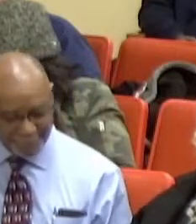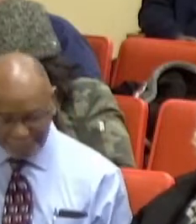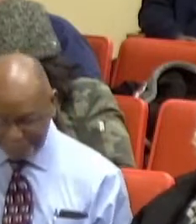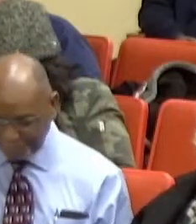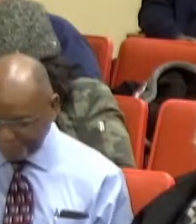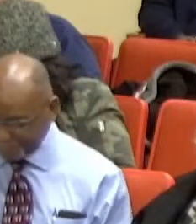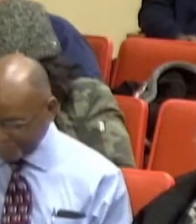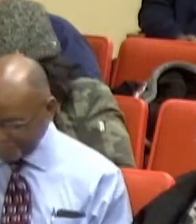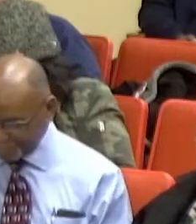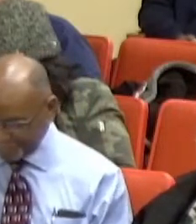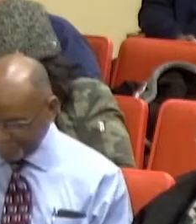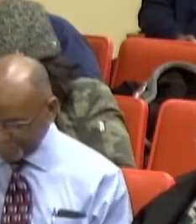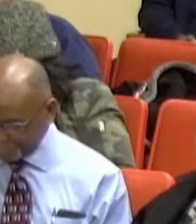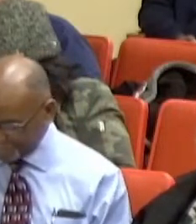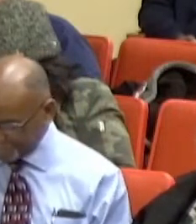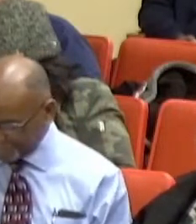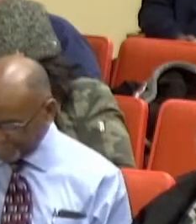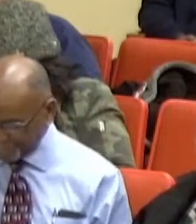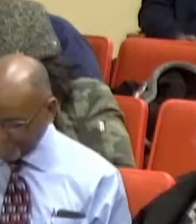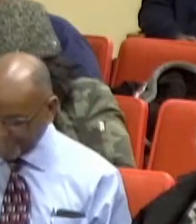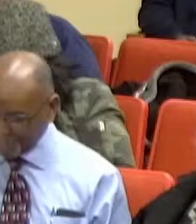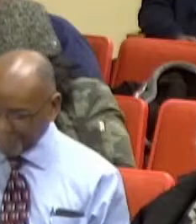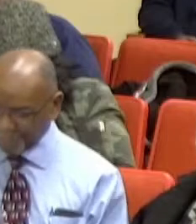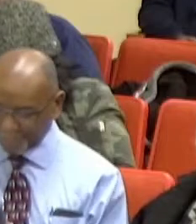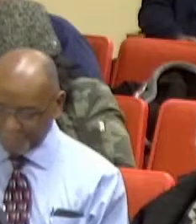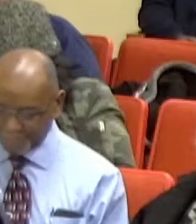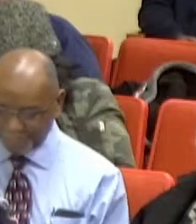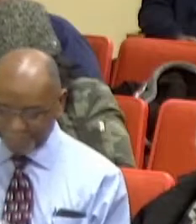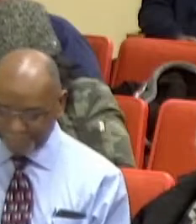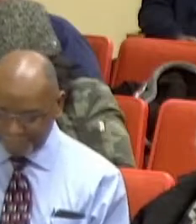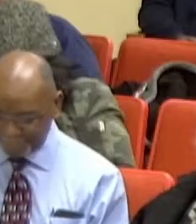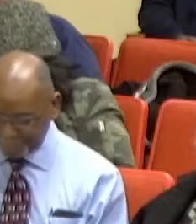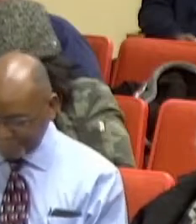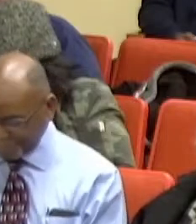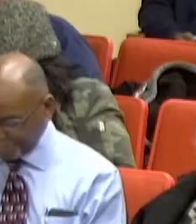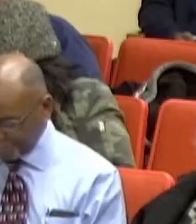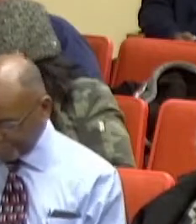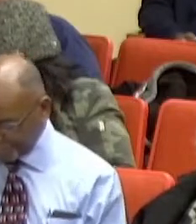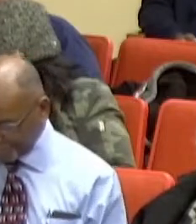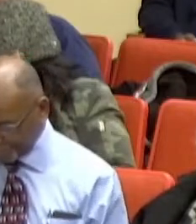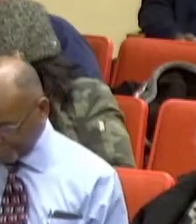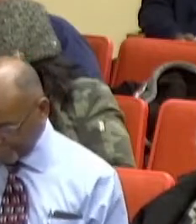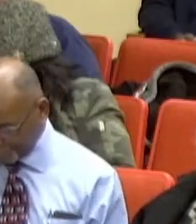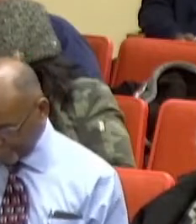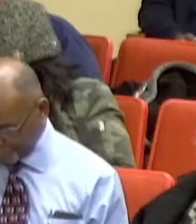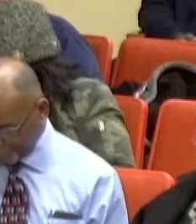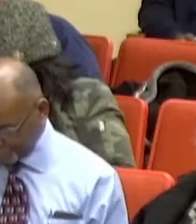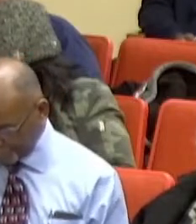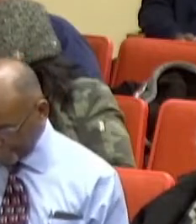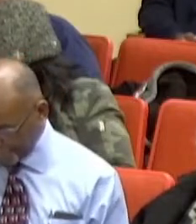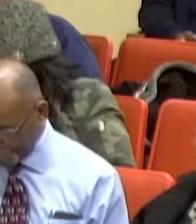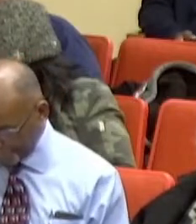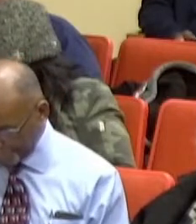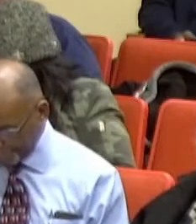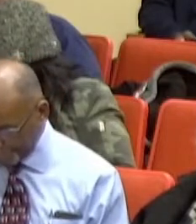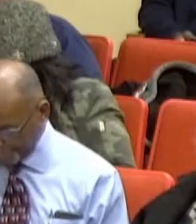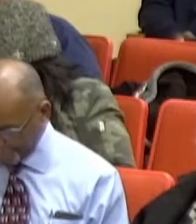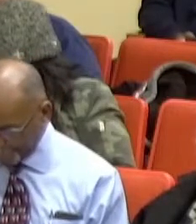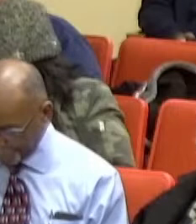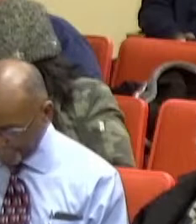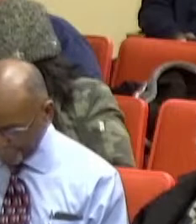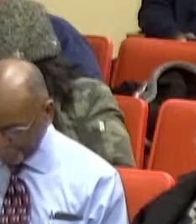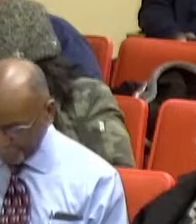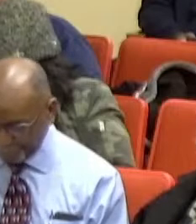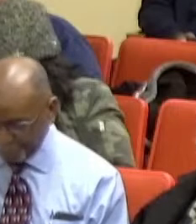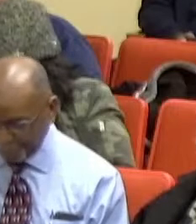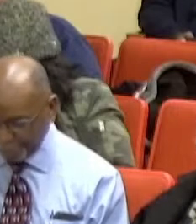take all of that into account, a full 30-foot landscape buffer yard shall, according to the city zoning ordinance, be